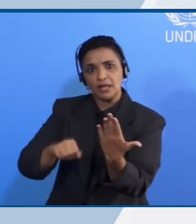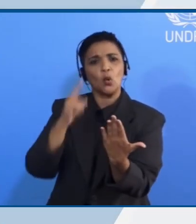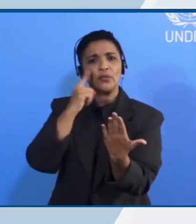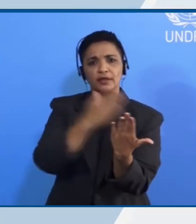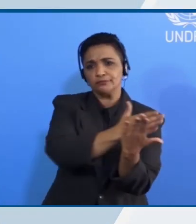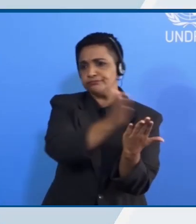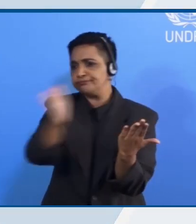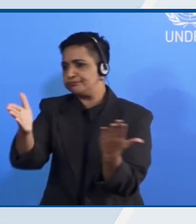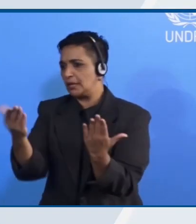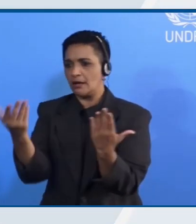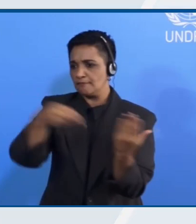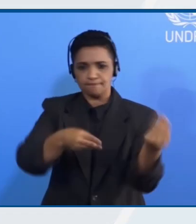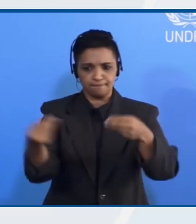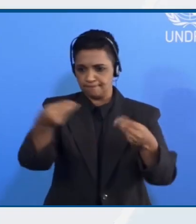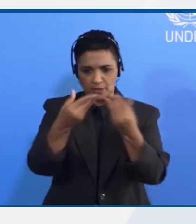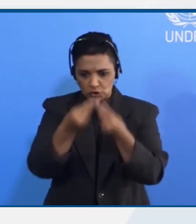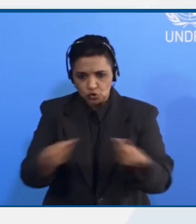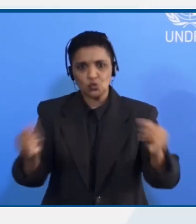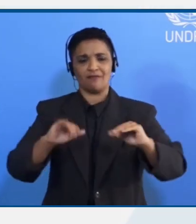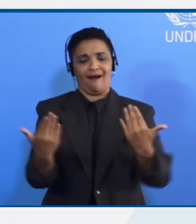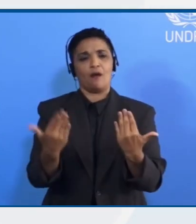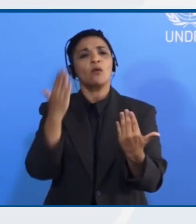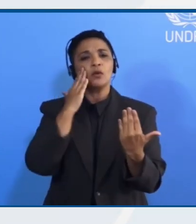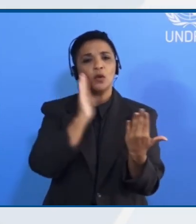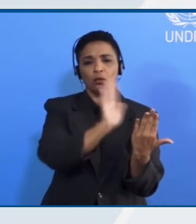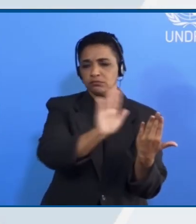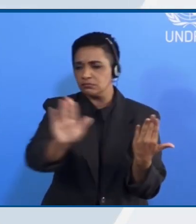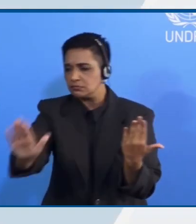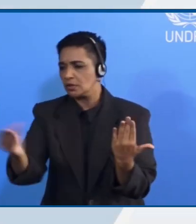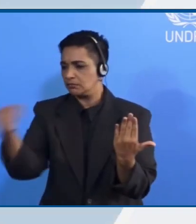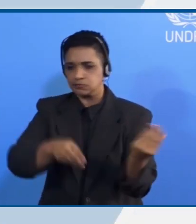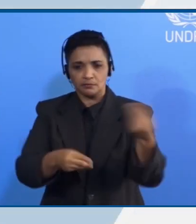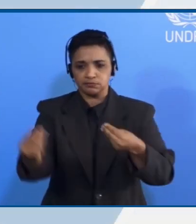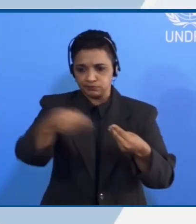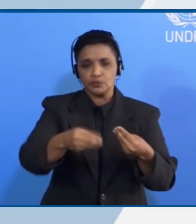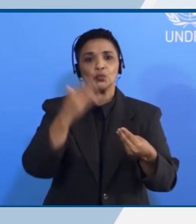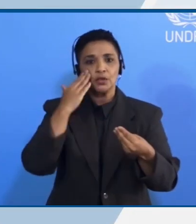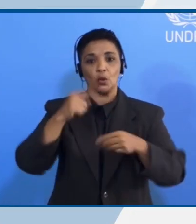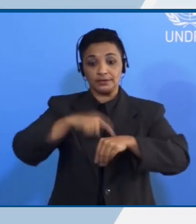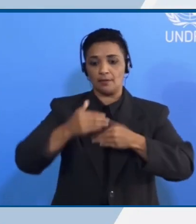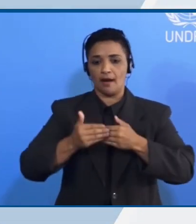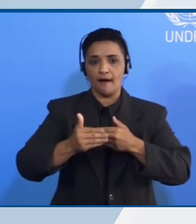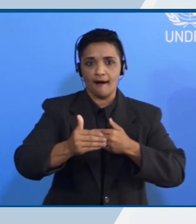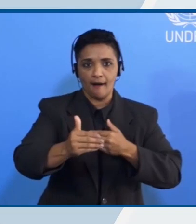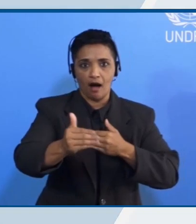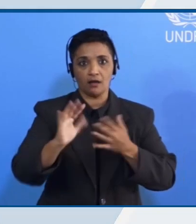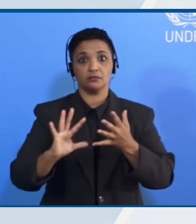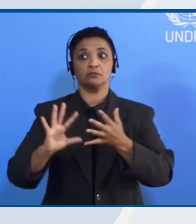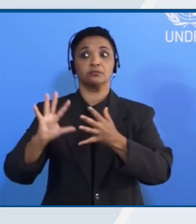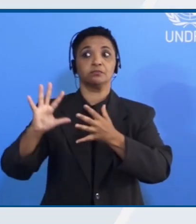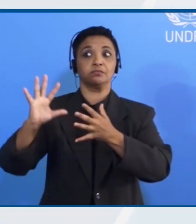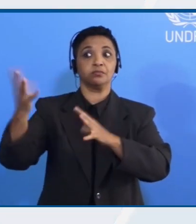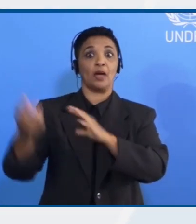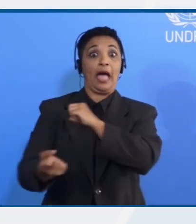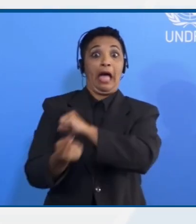cost-effective solutions, so that we can incorporate this uncertainty, of when or to what extent a disaster may occur